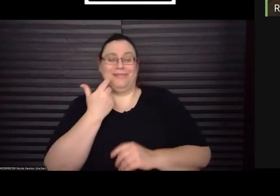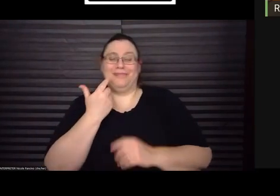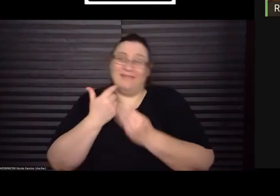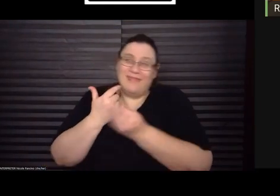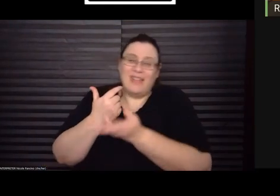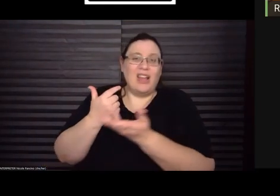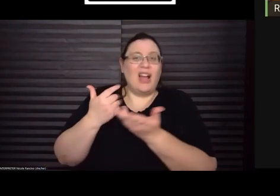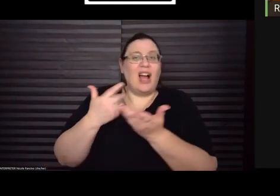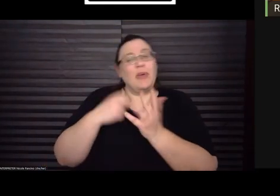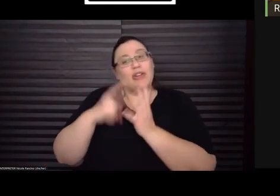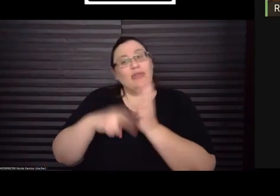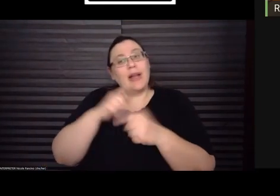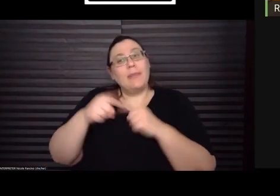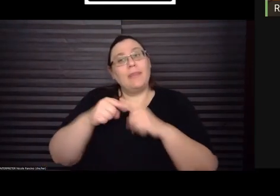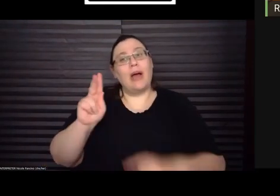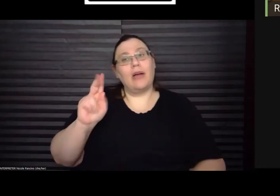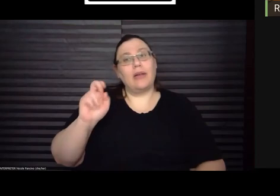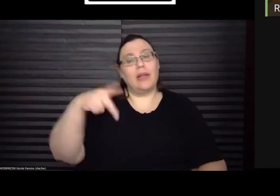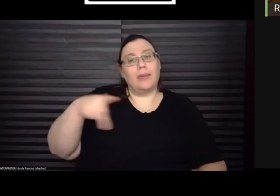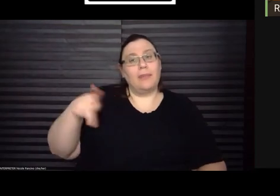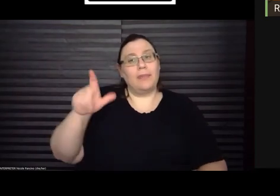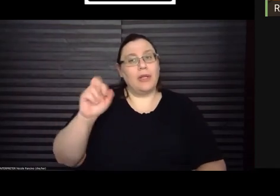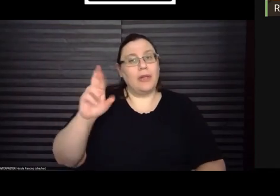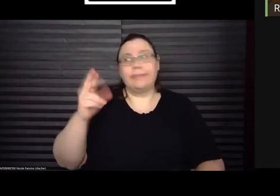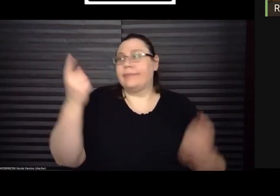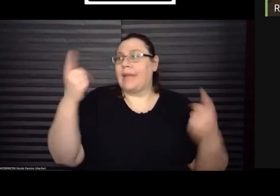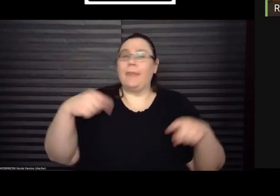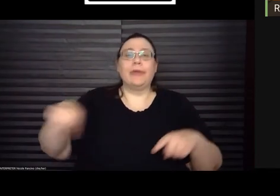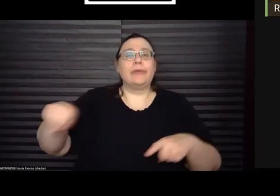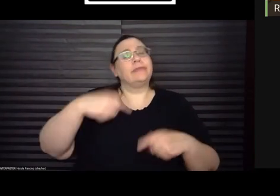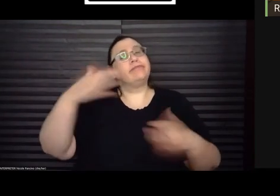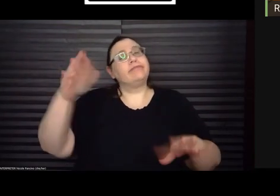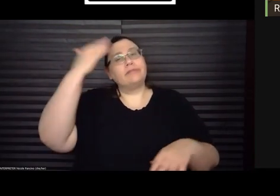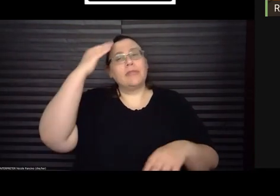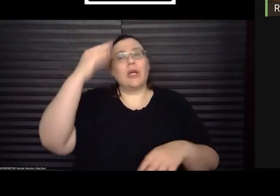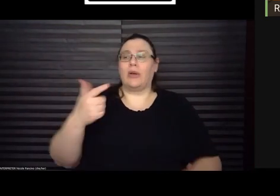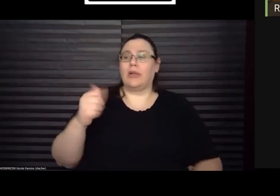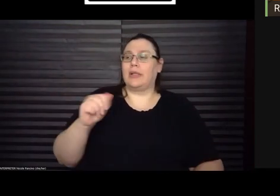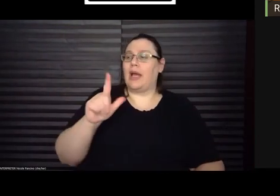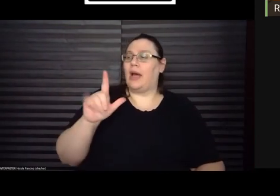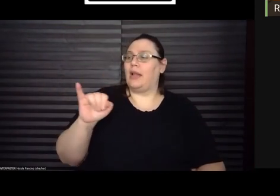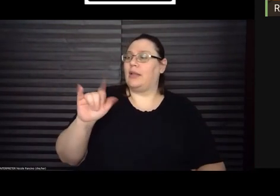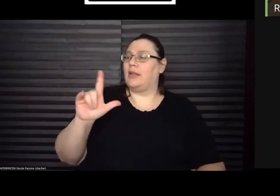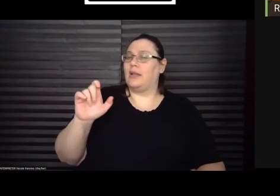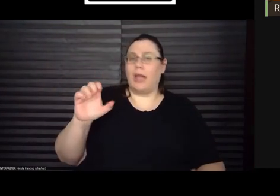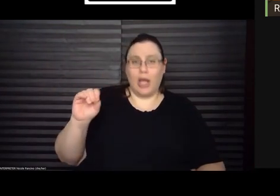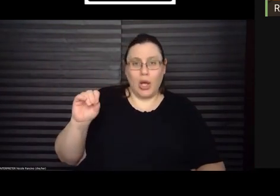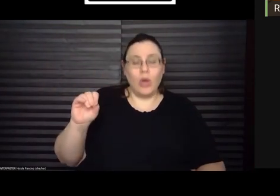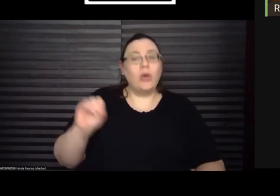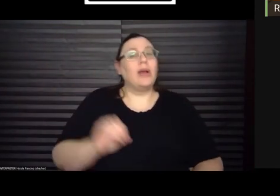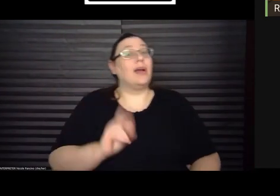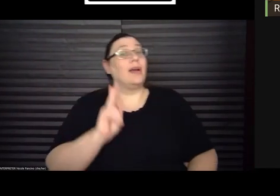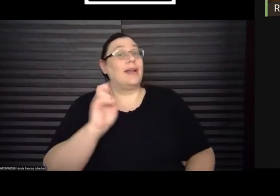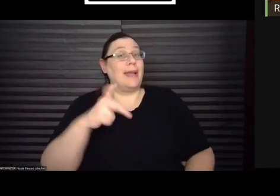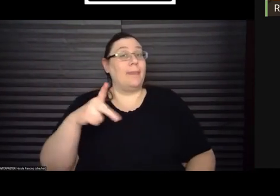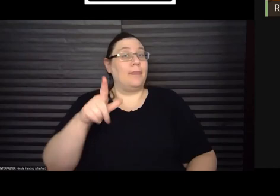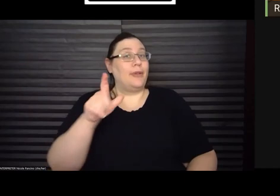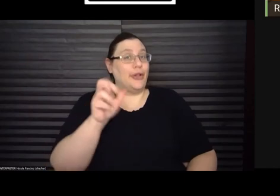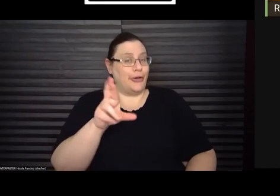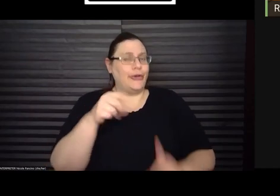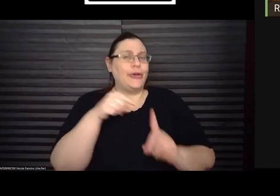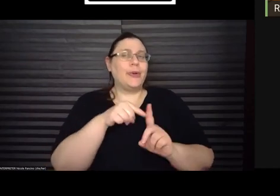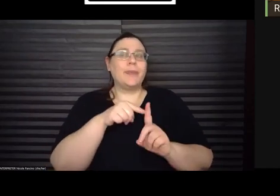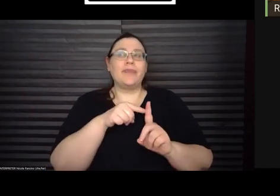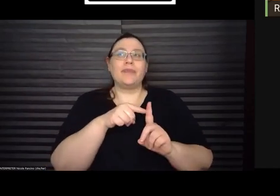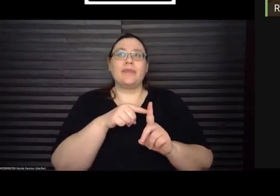I wanted to read more about Kepler. Somehow we all know a lot about Galileo. Kepler is just like the one who